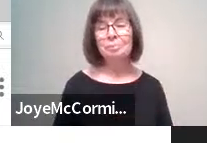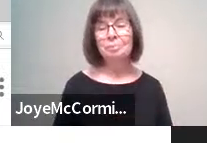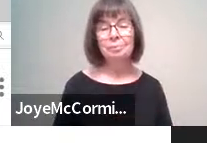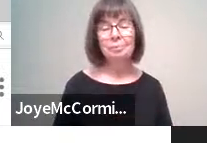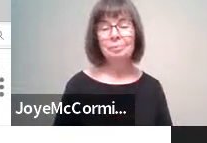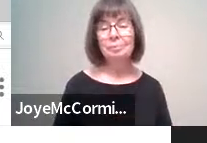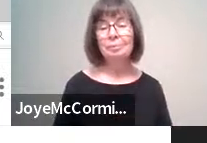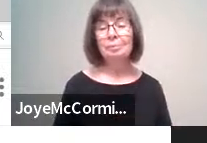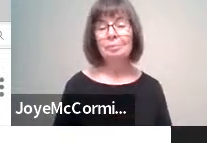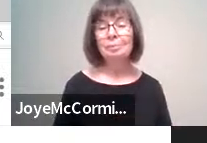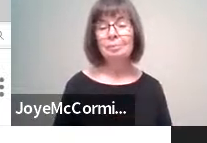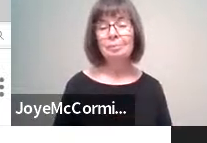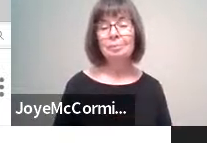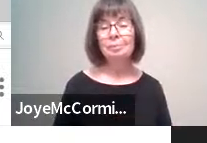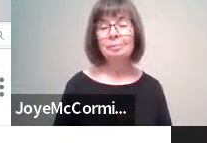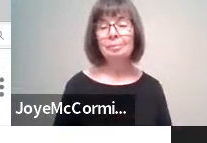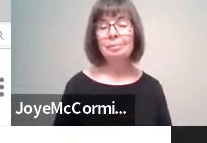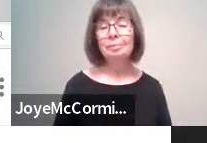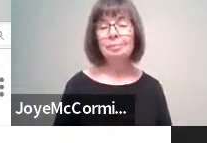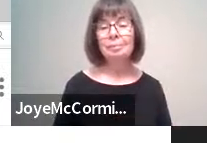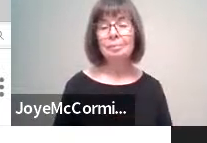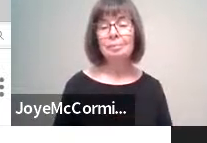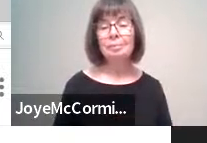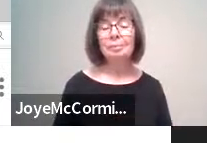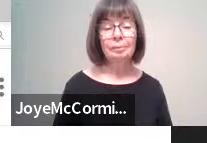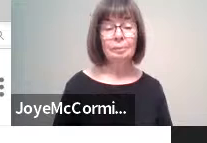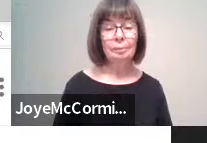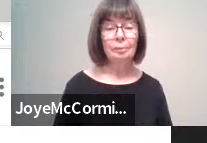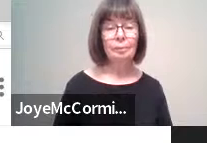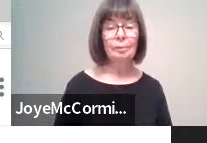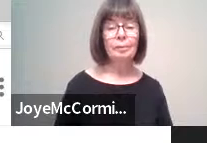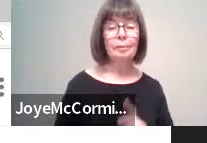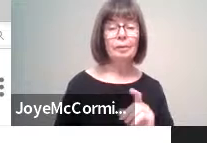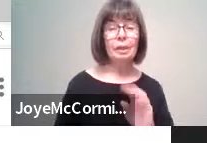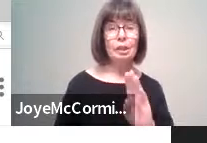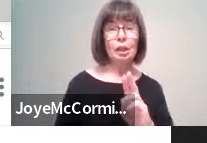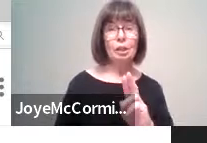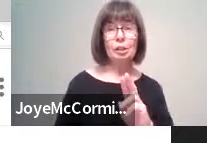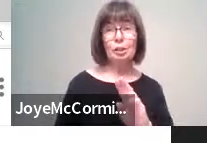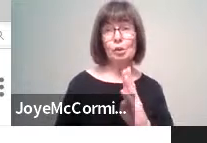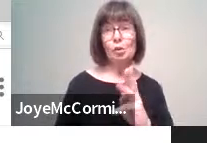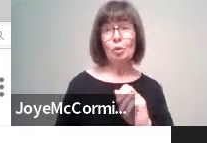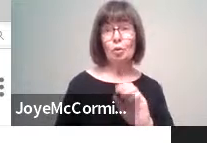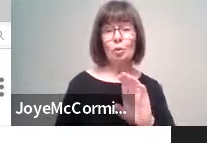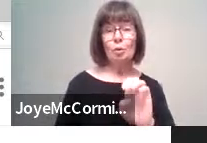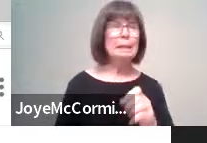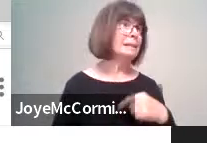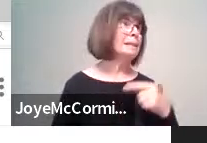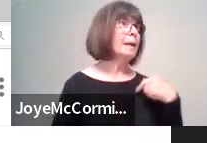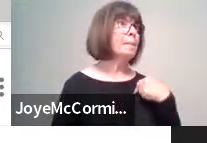We do. Some folks, Dr. Bruce. Okay, it's me again.